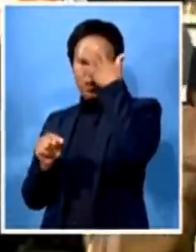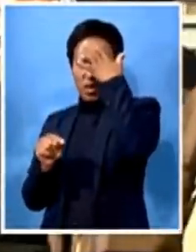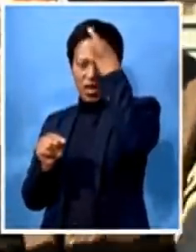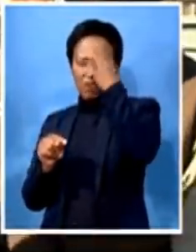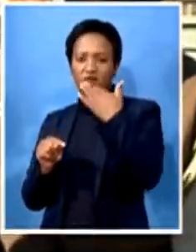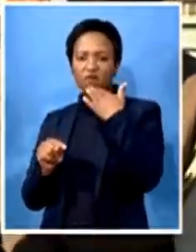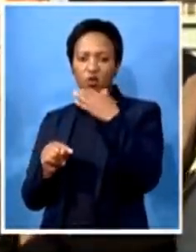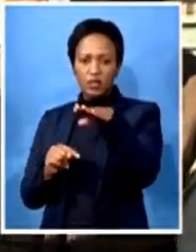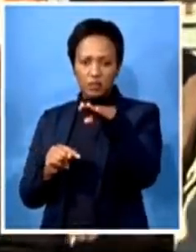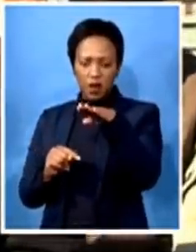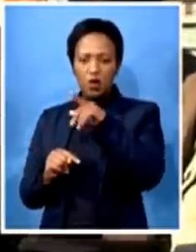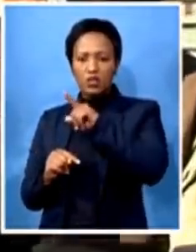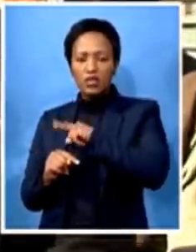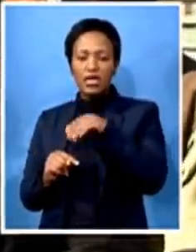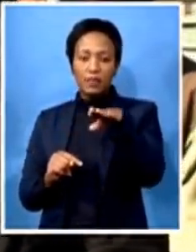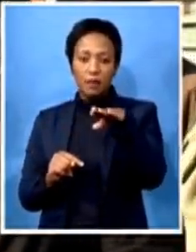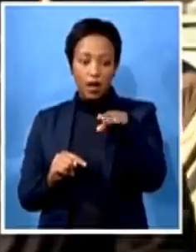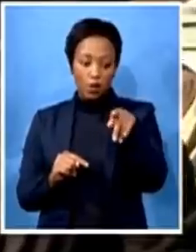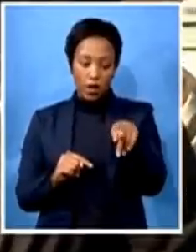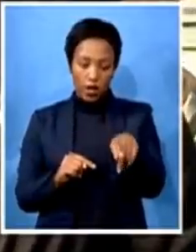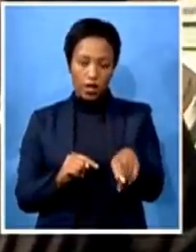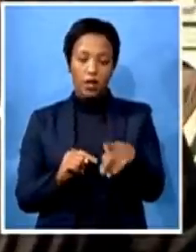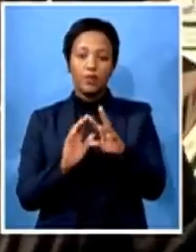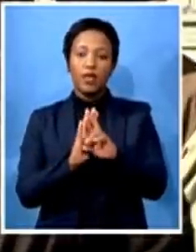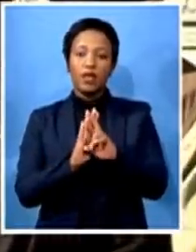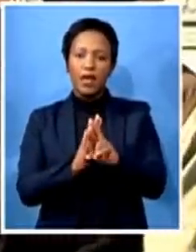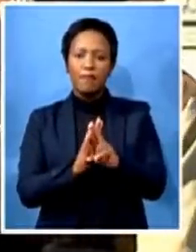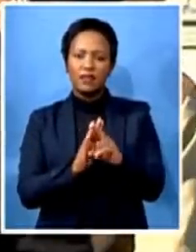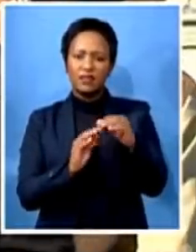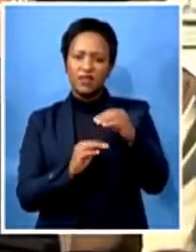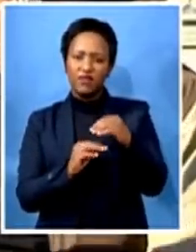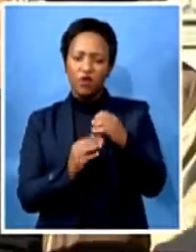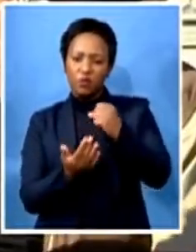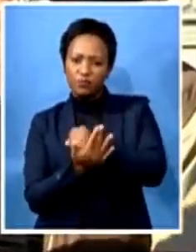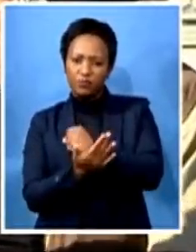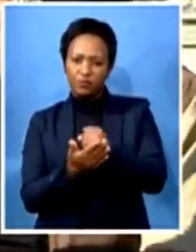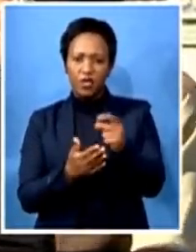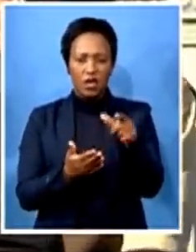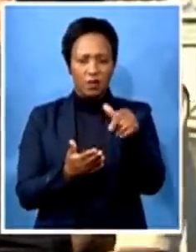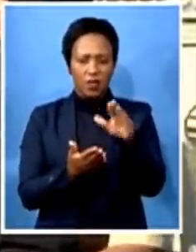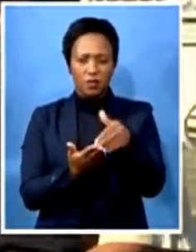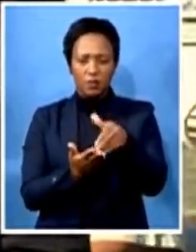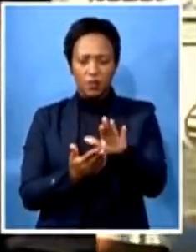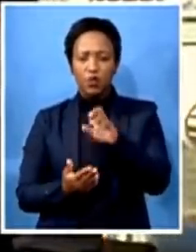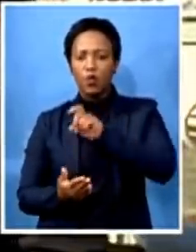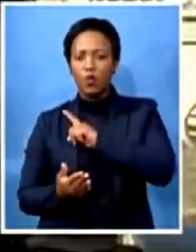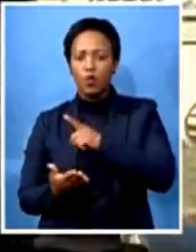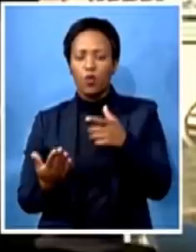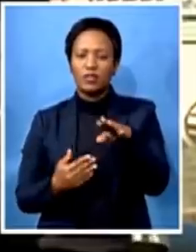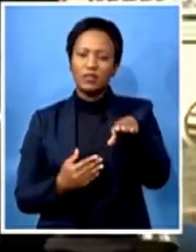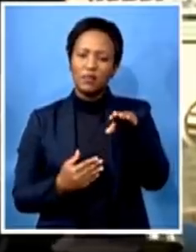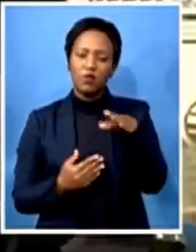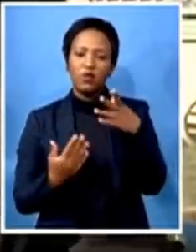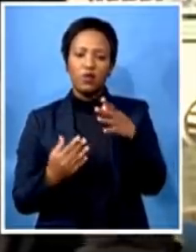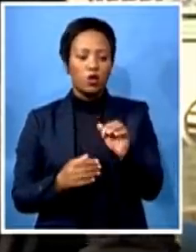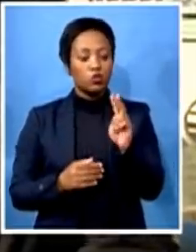here. Recently, we saw that special envoy to Zimbabwe by the former parliamentary